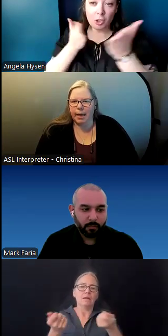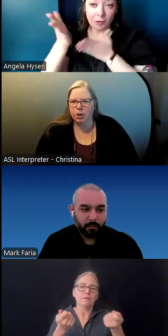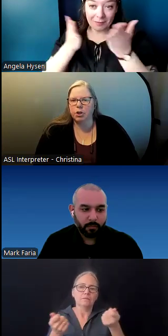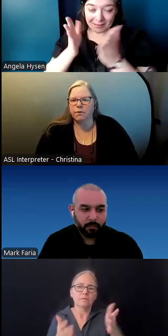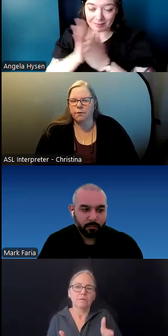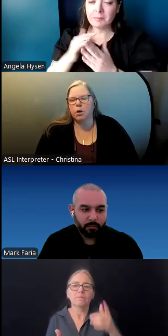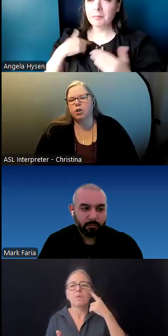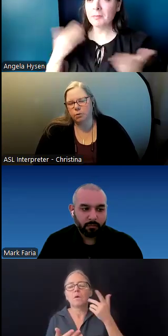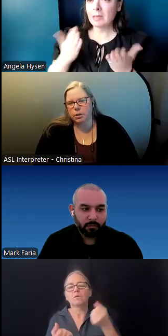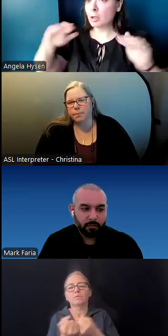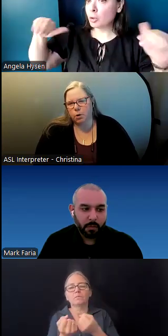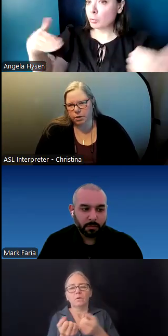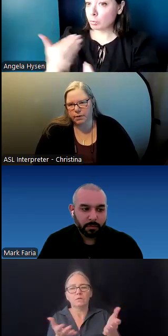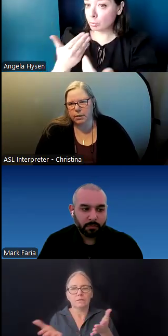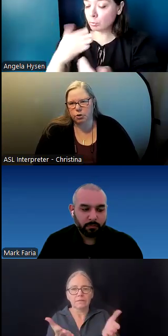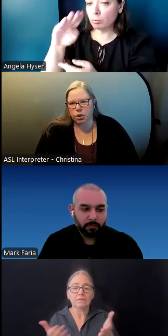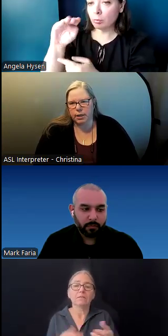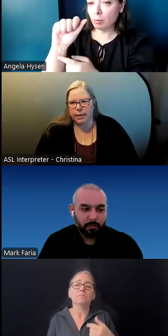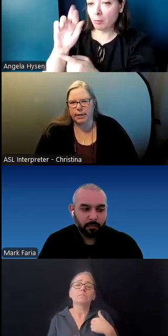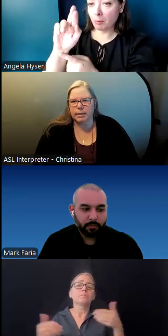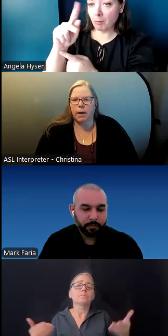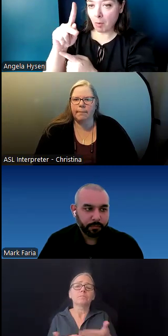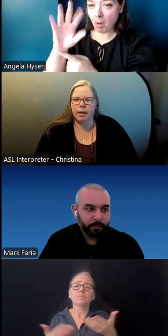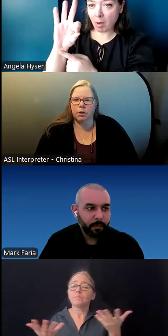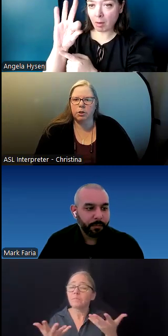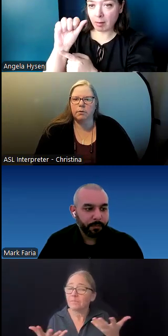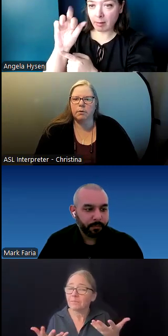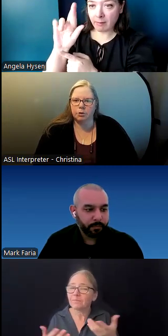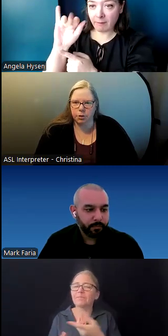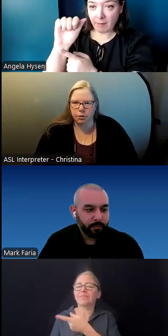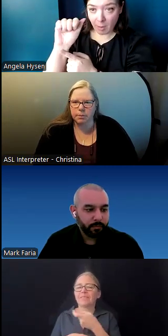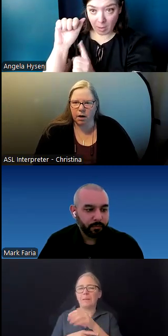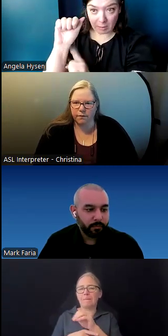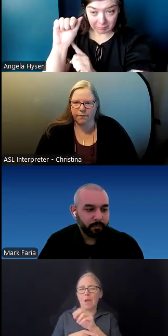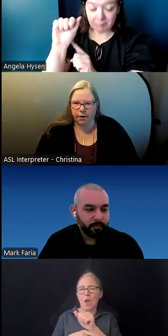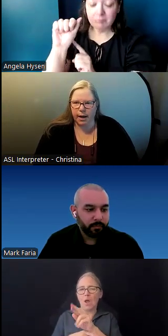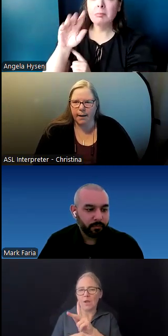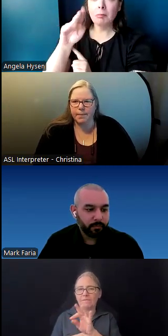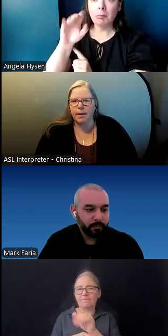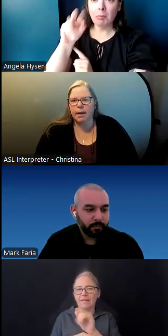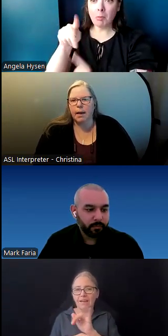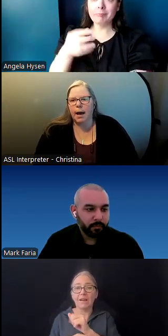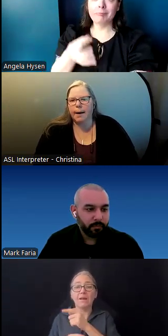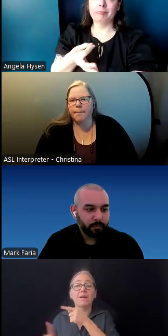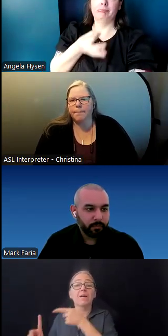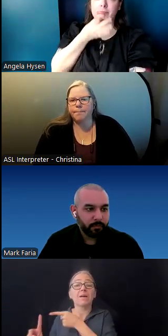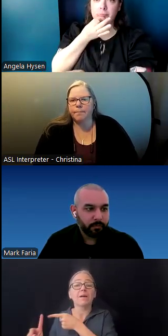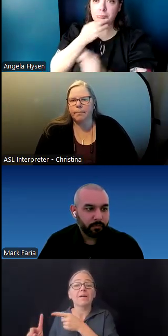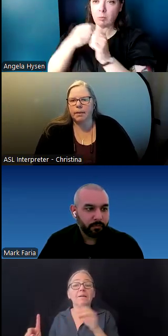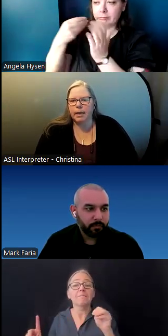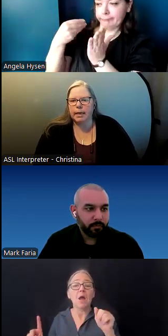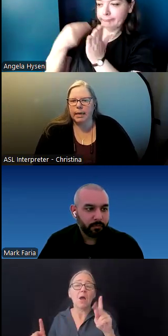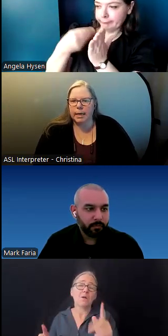the manager for General Support Services, or GSS. So I'm here to introduce Mark Faria.